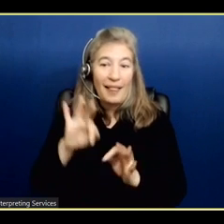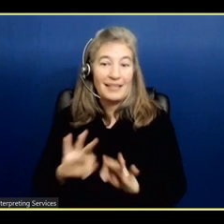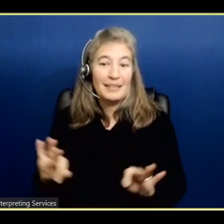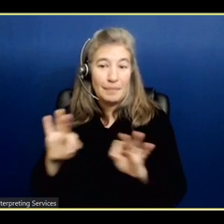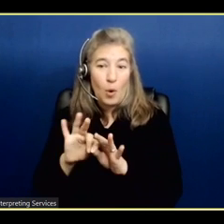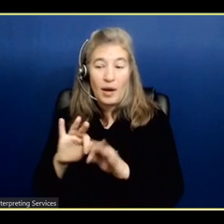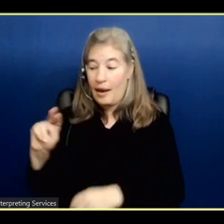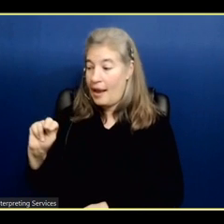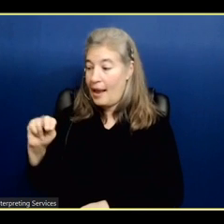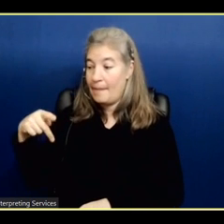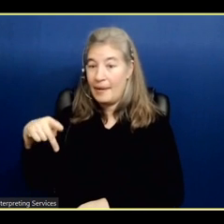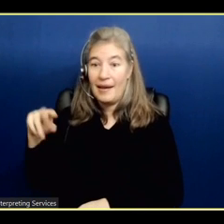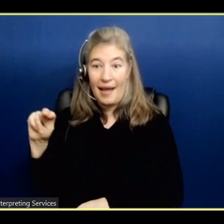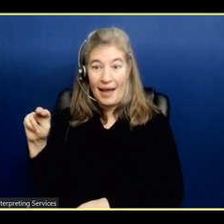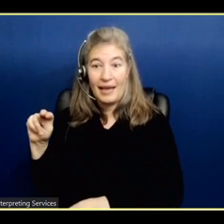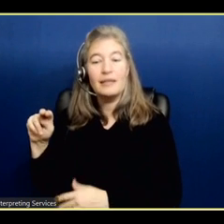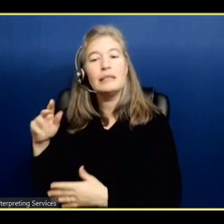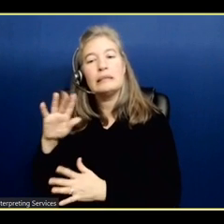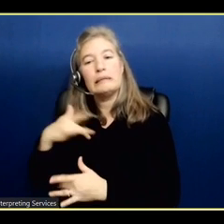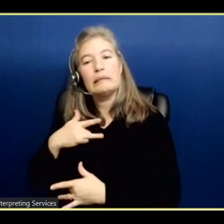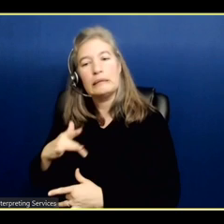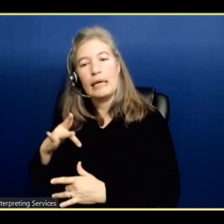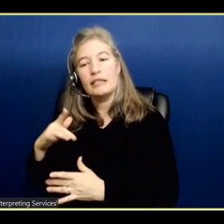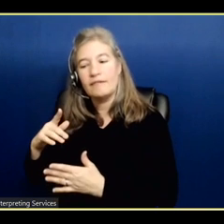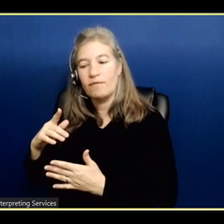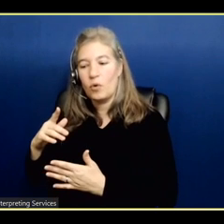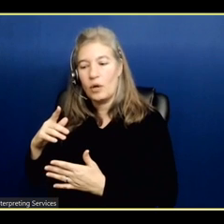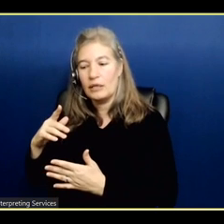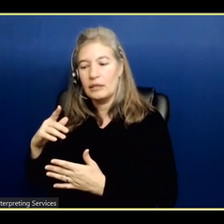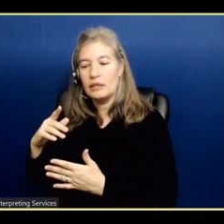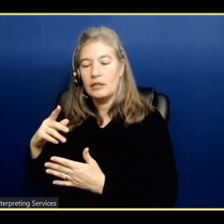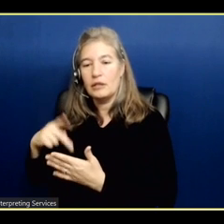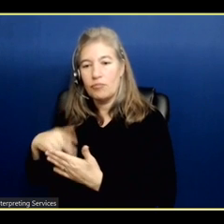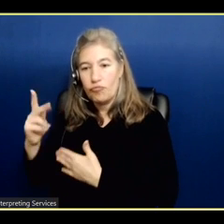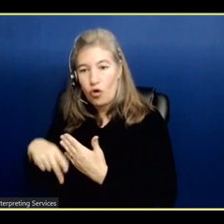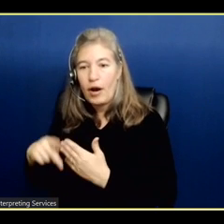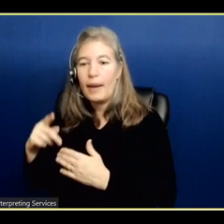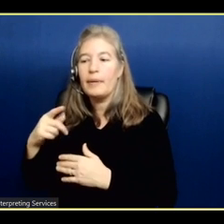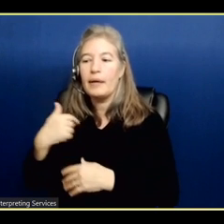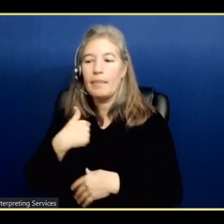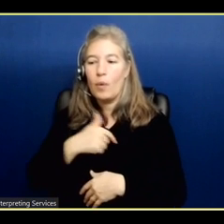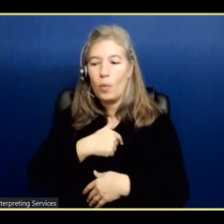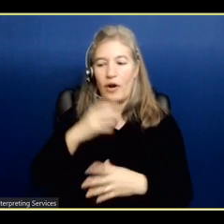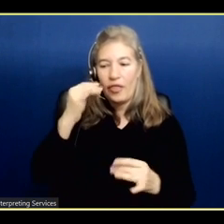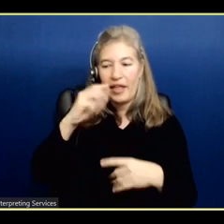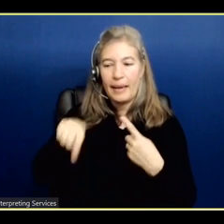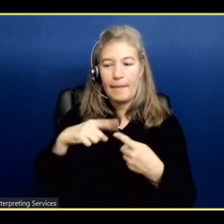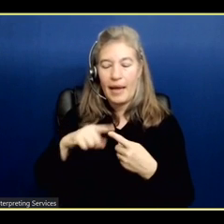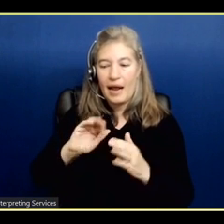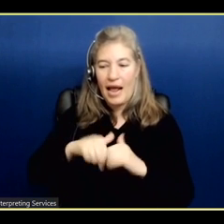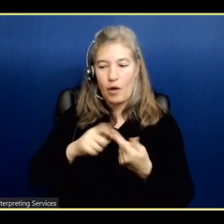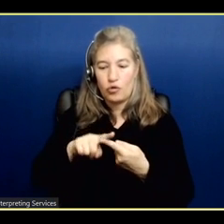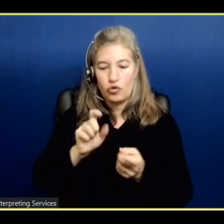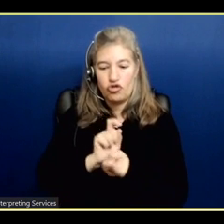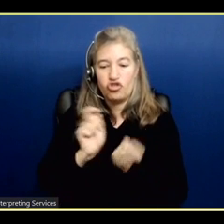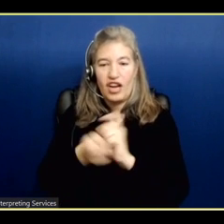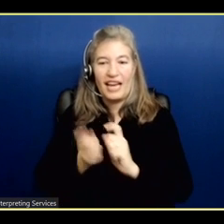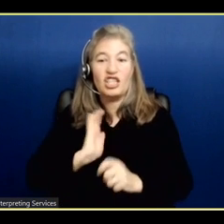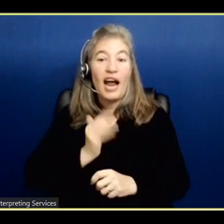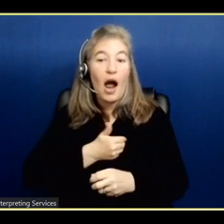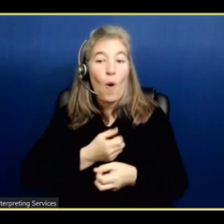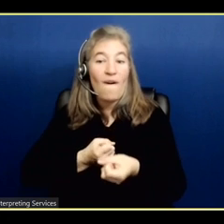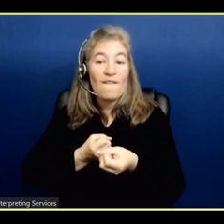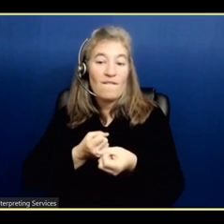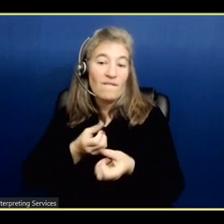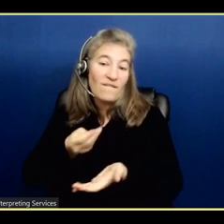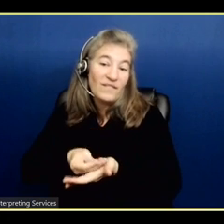mean that our work focuses on a model of travel and in-person performances, not only in the face of a pandemic, but also what